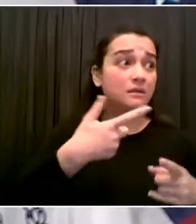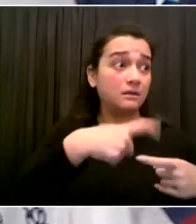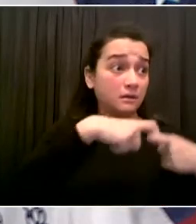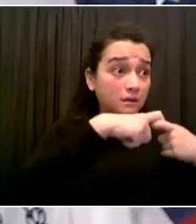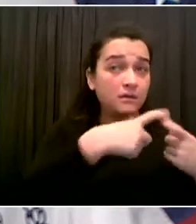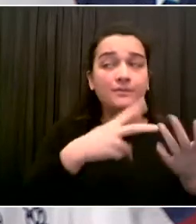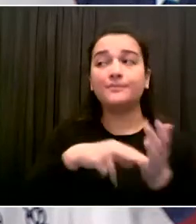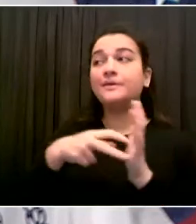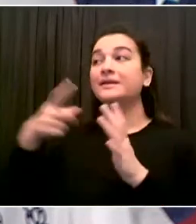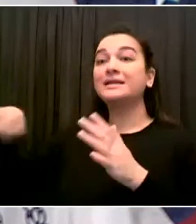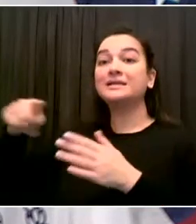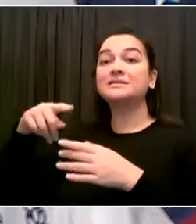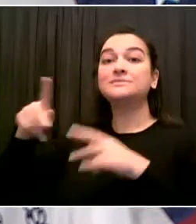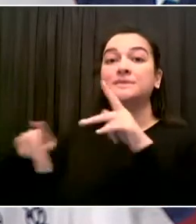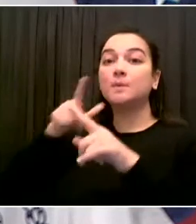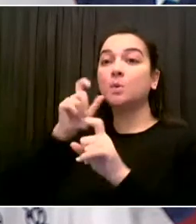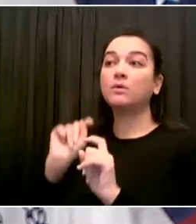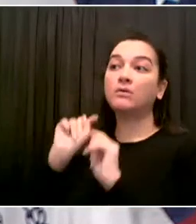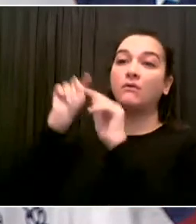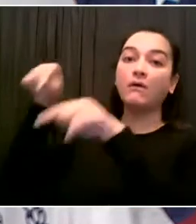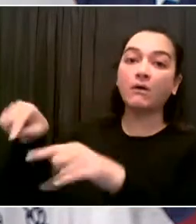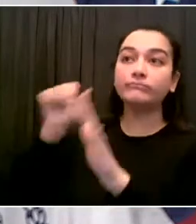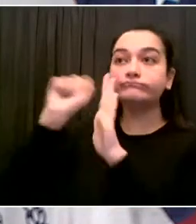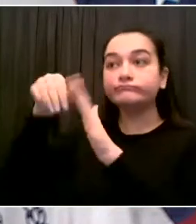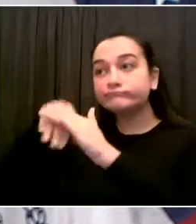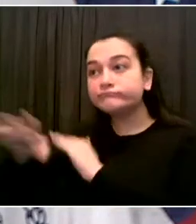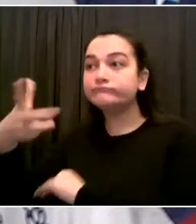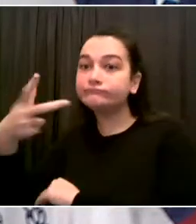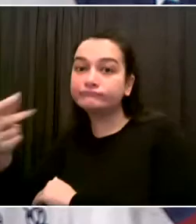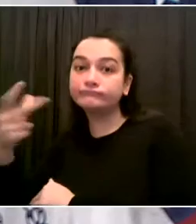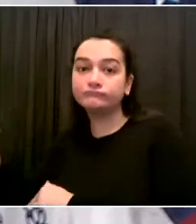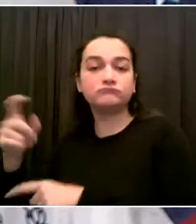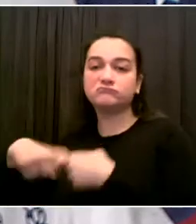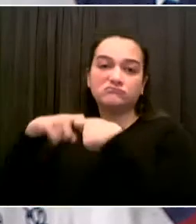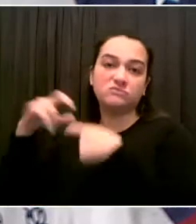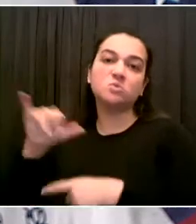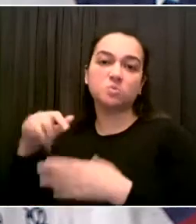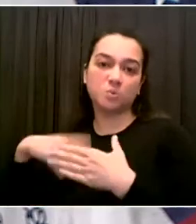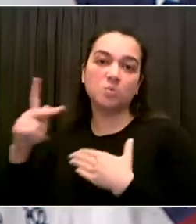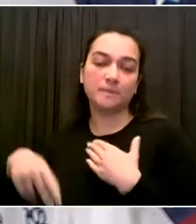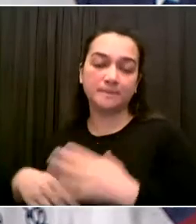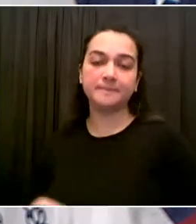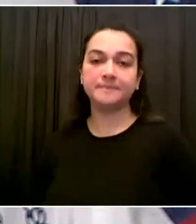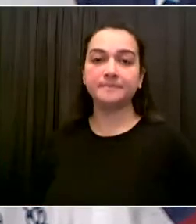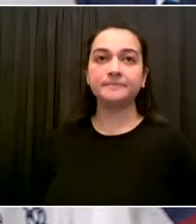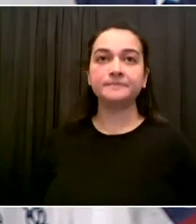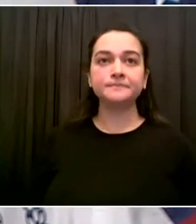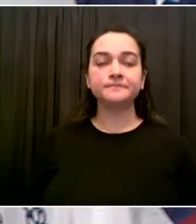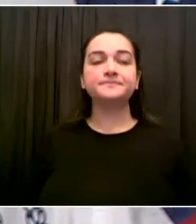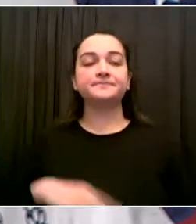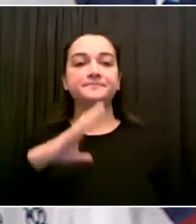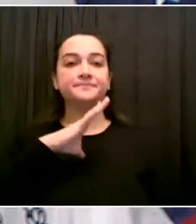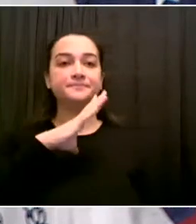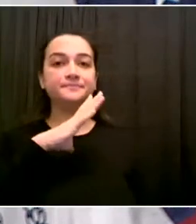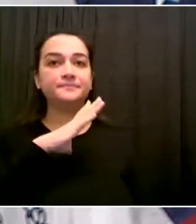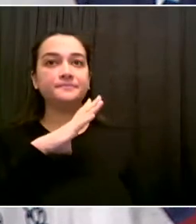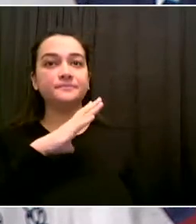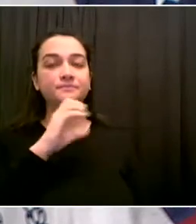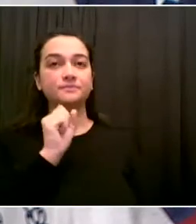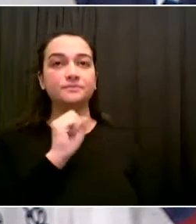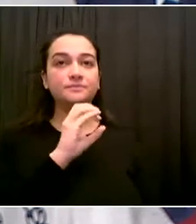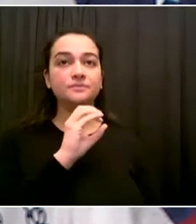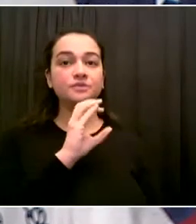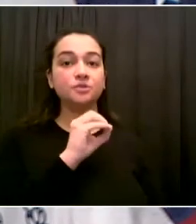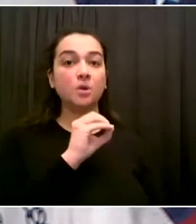Could get your medical team to weigh in on this question as well as yourself. I'm wondering whether you've considered that the decision by the FDA to